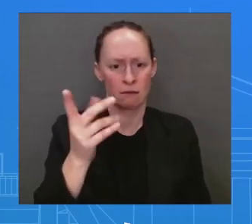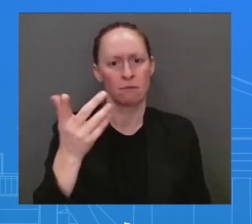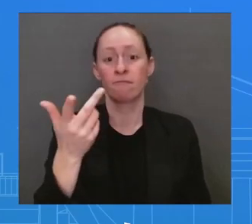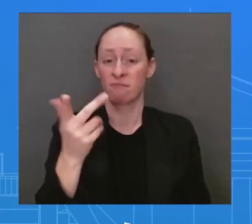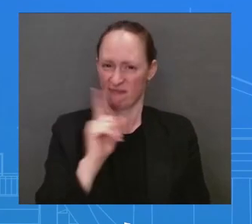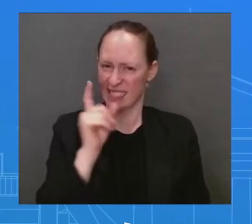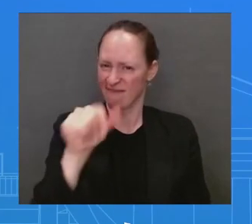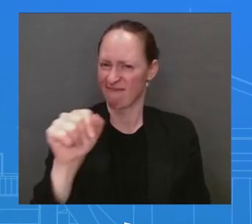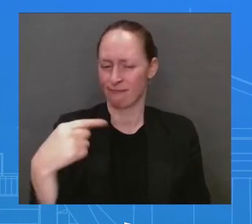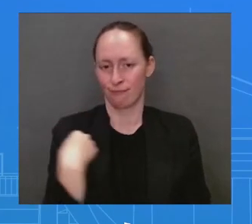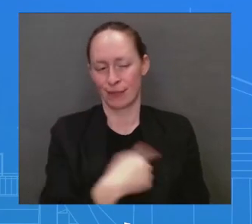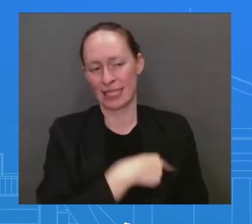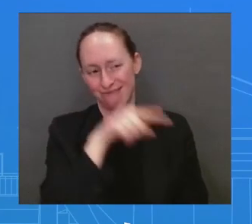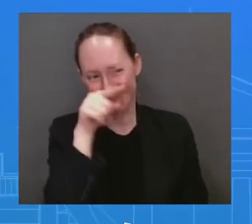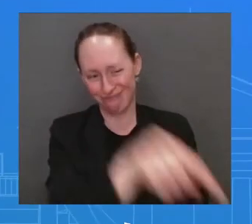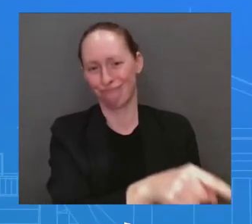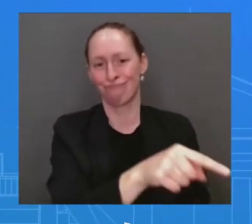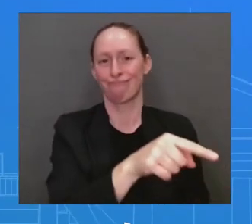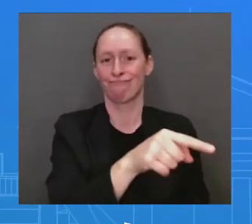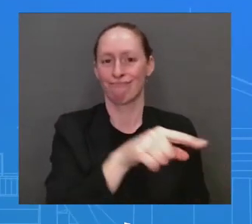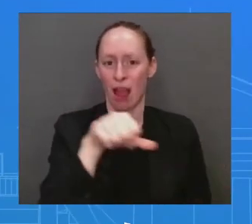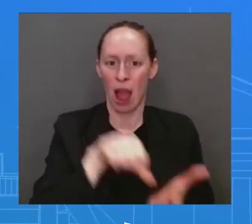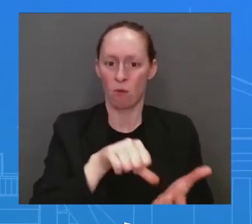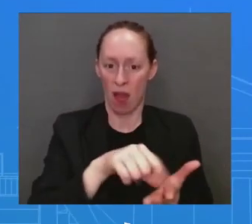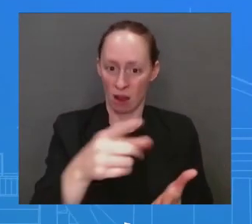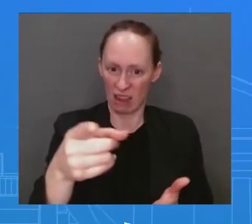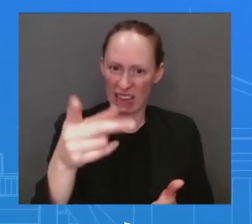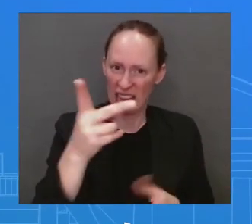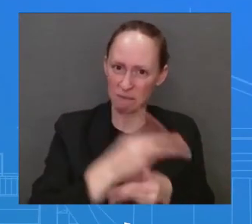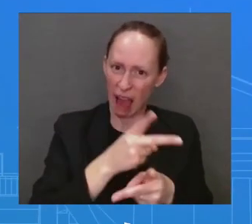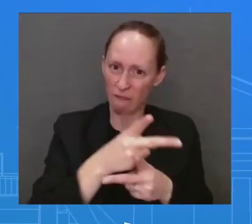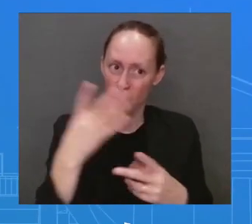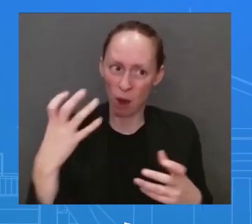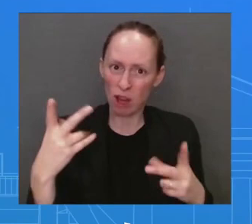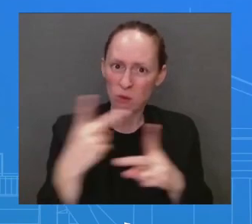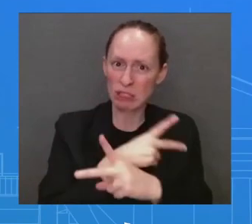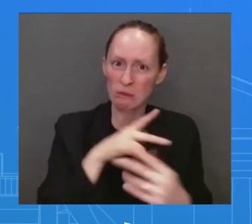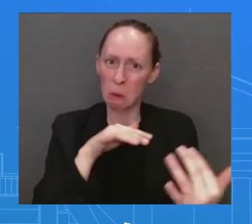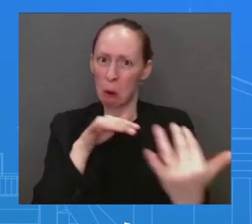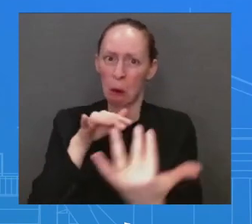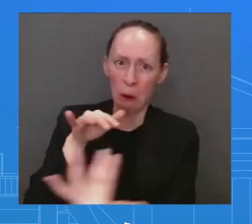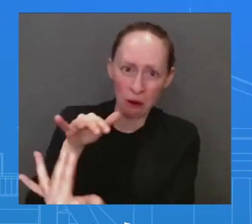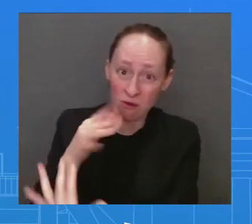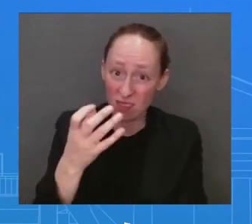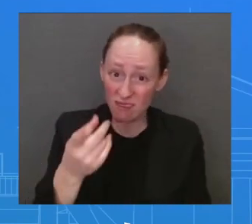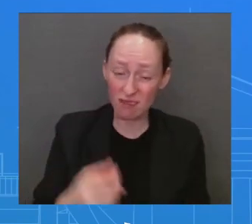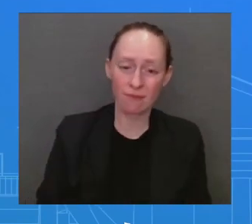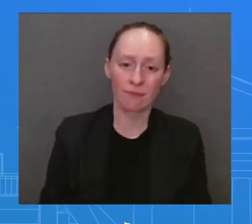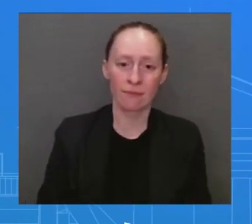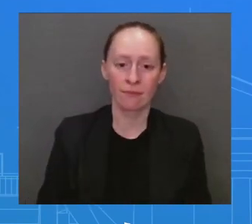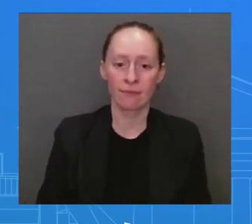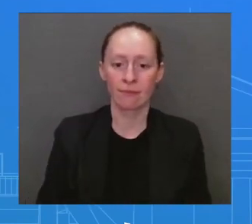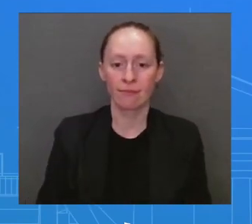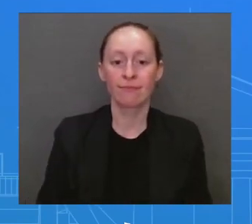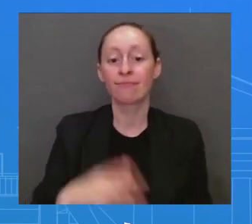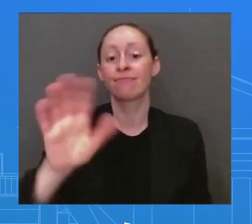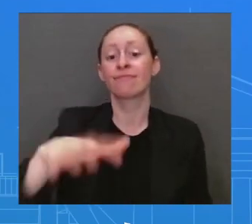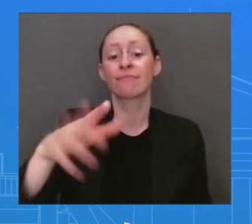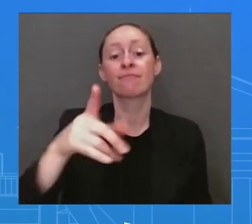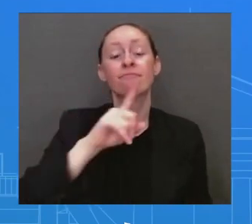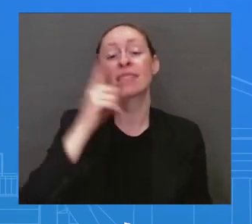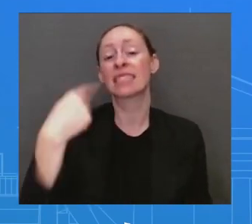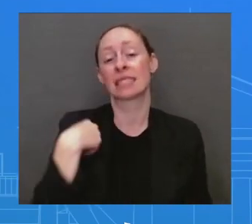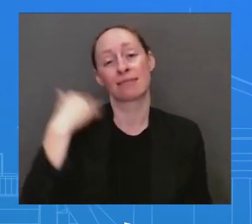war? We see that they are backing these groups, no question about that. We have sent a strong signal of